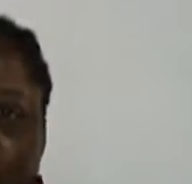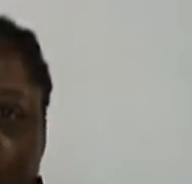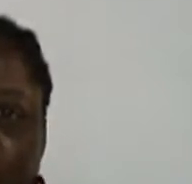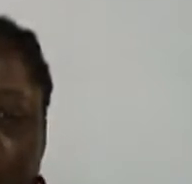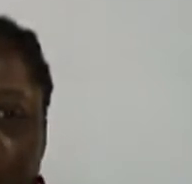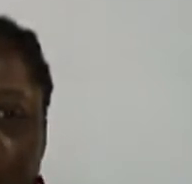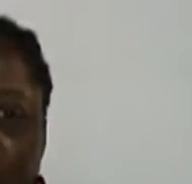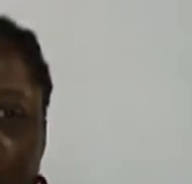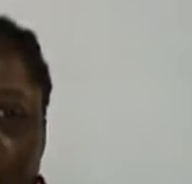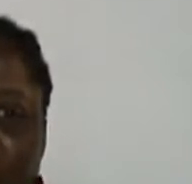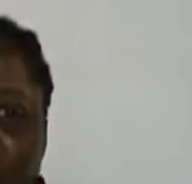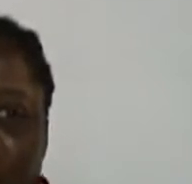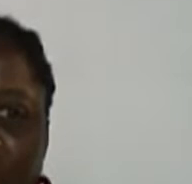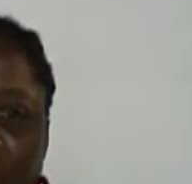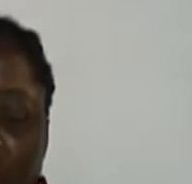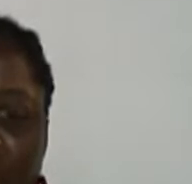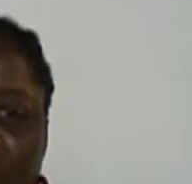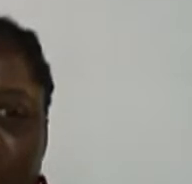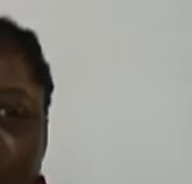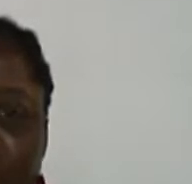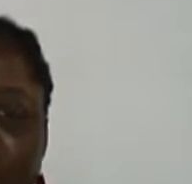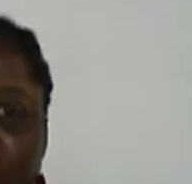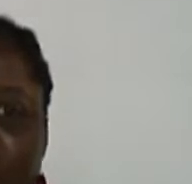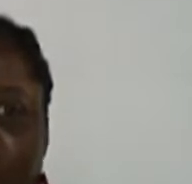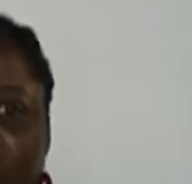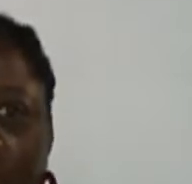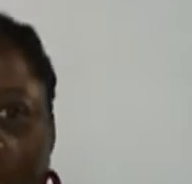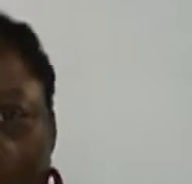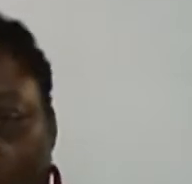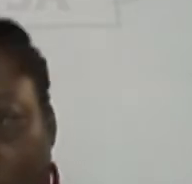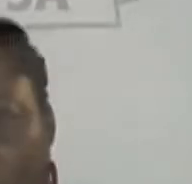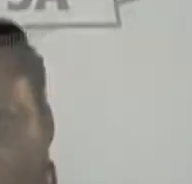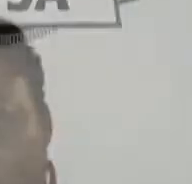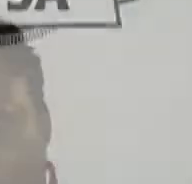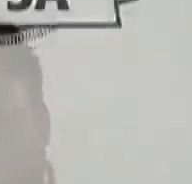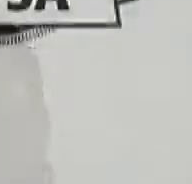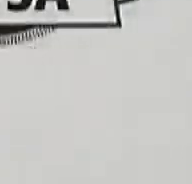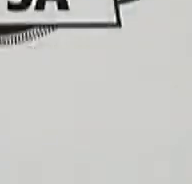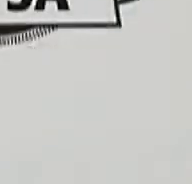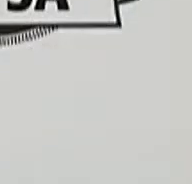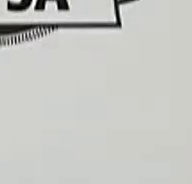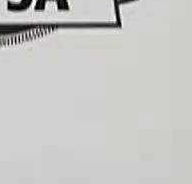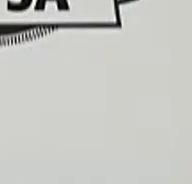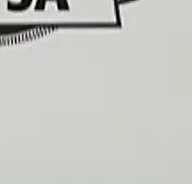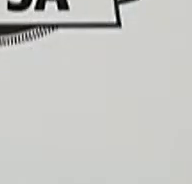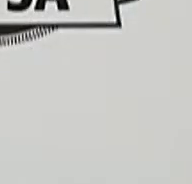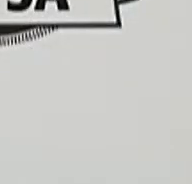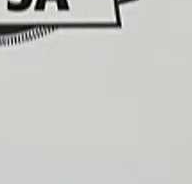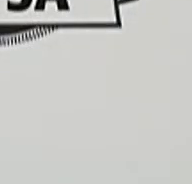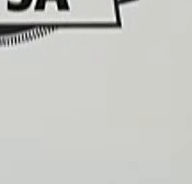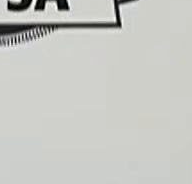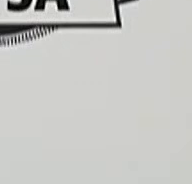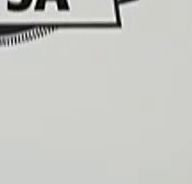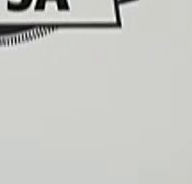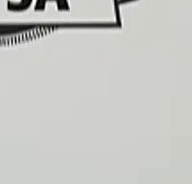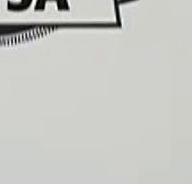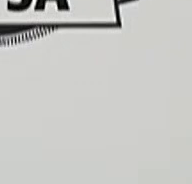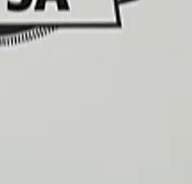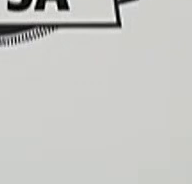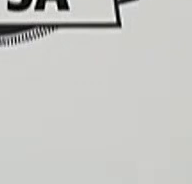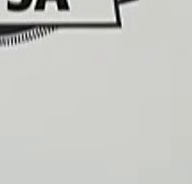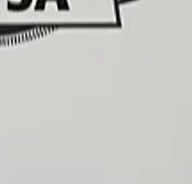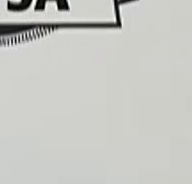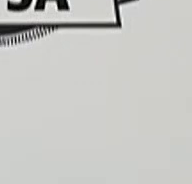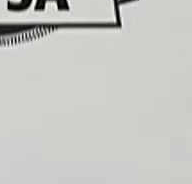Robert Williams, Regional Director, CPFSA Southeast Region. Thanks again for joining us, ladies and gentlemen. And